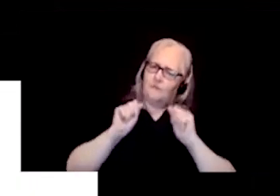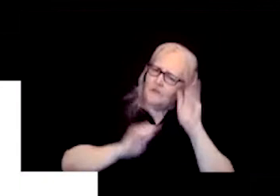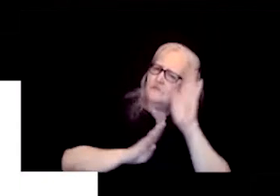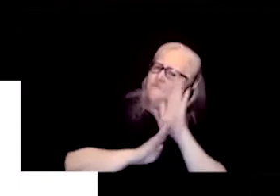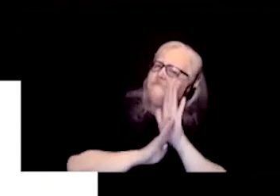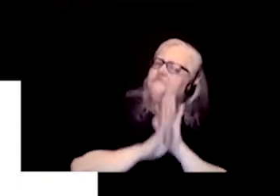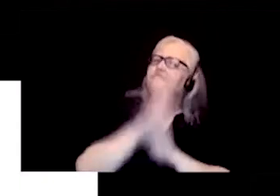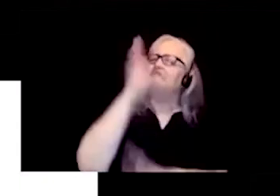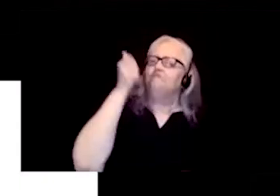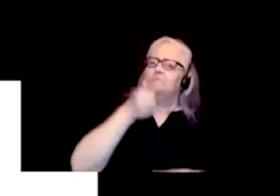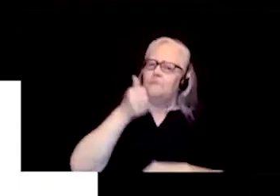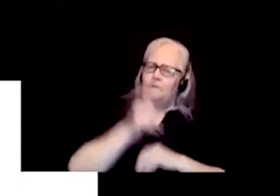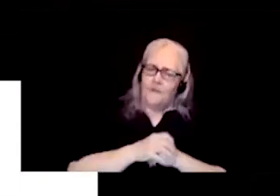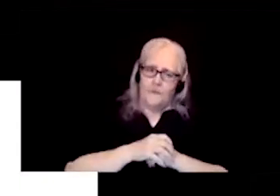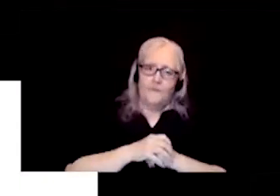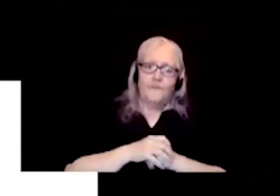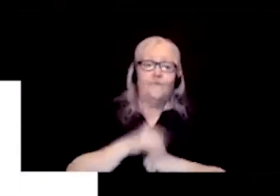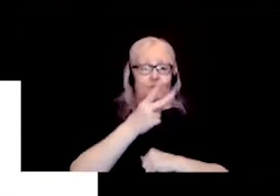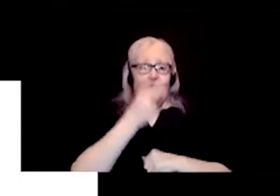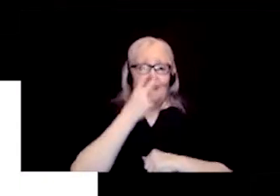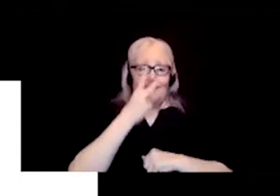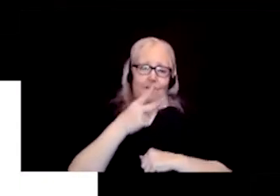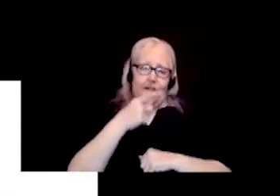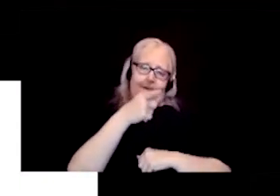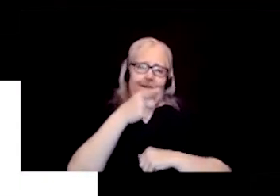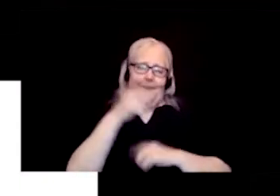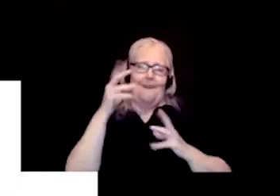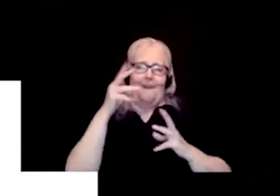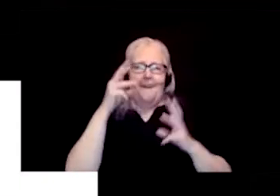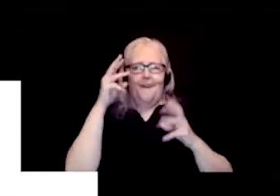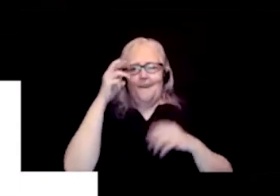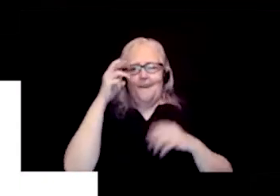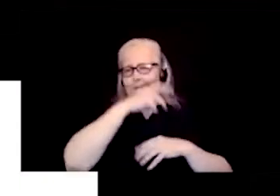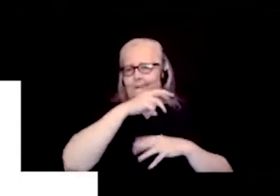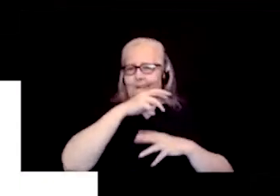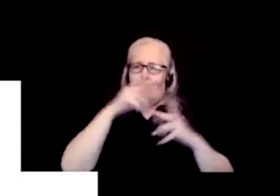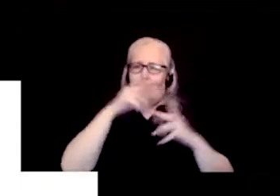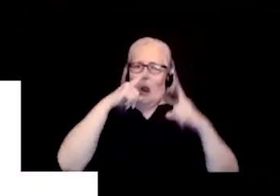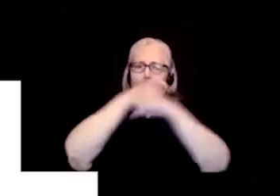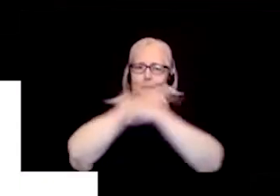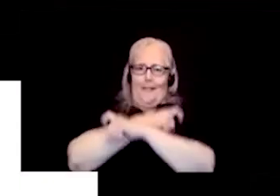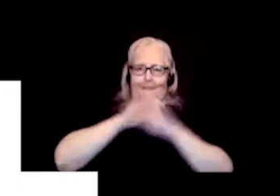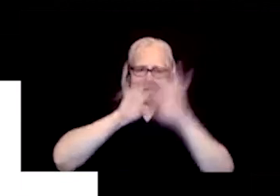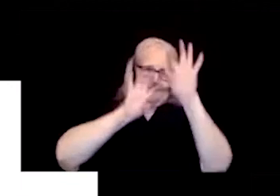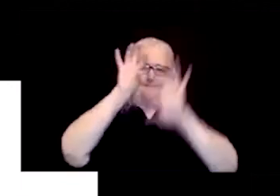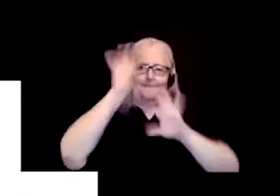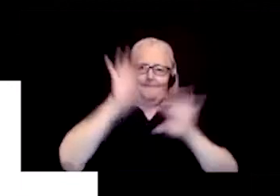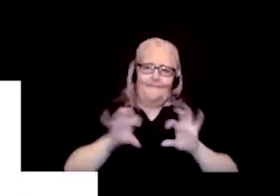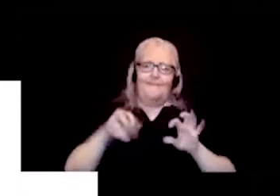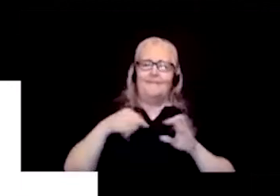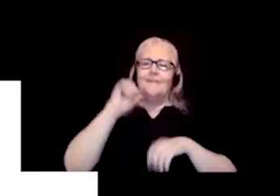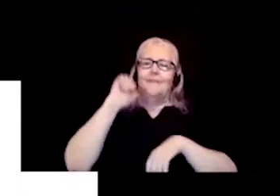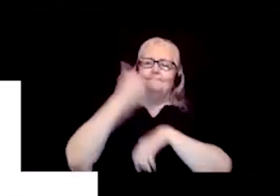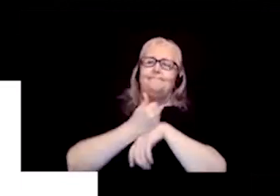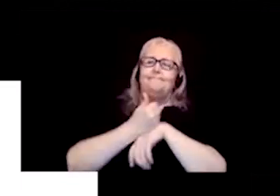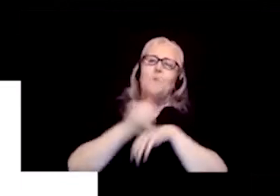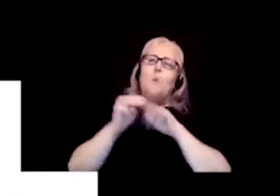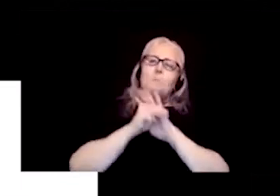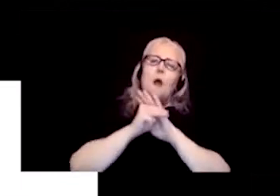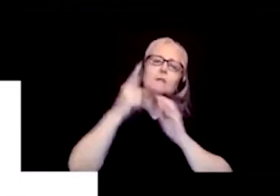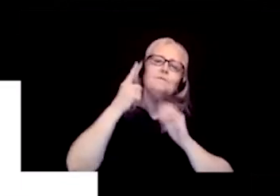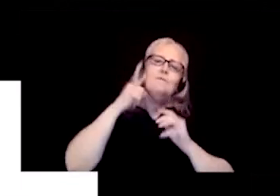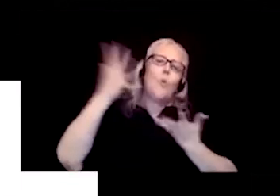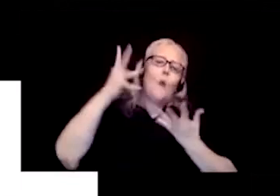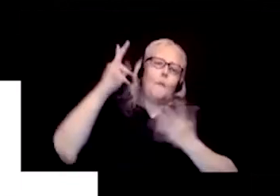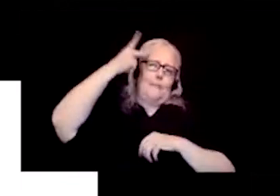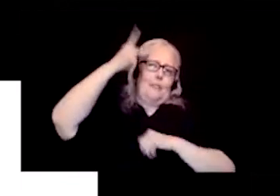As you see from this very wonky slide, it's a model that I created on the political determinants of health, taking